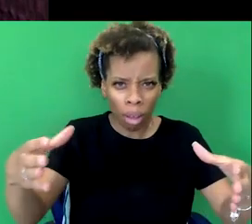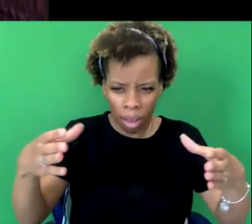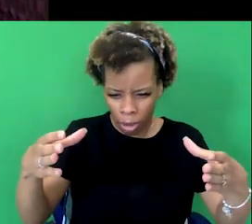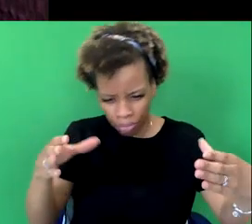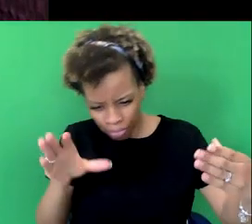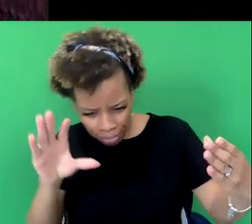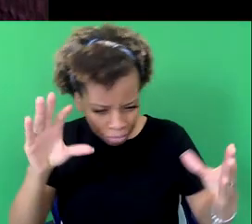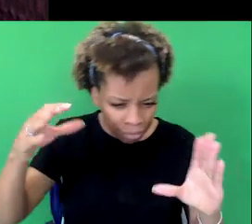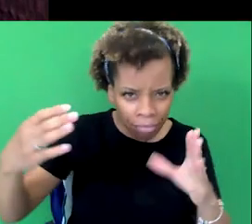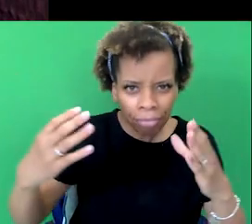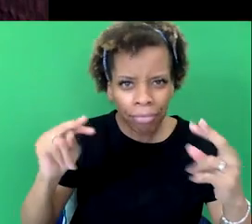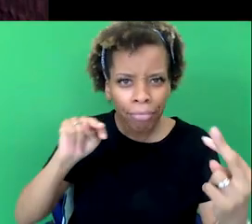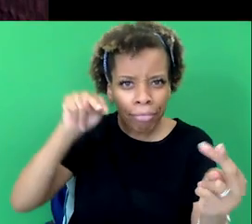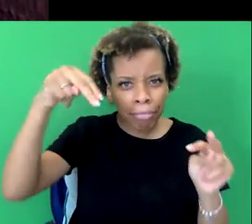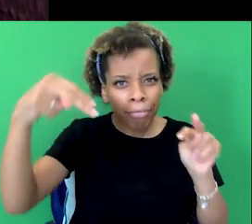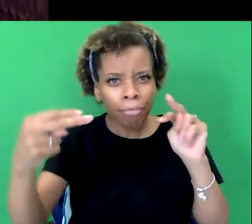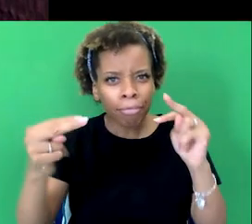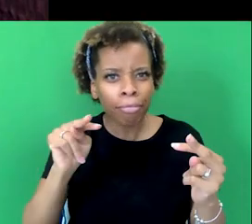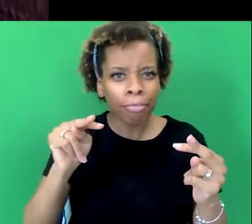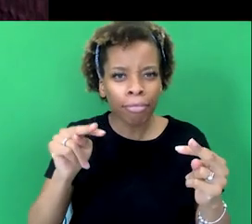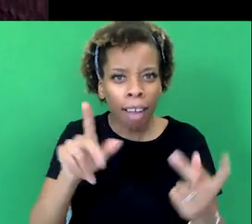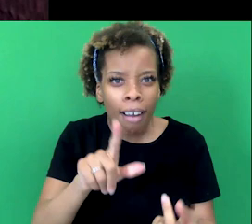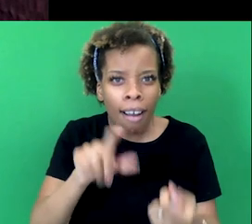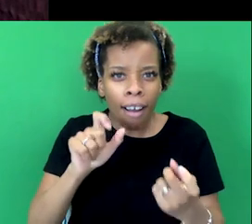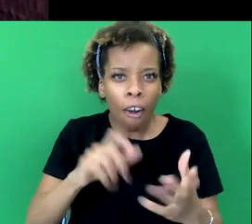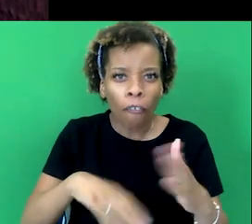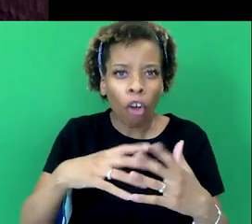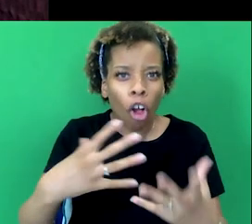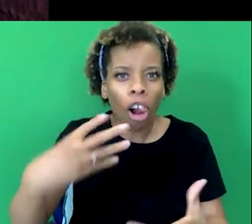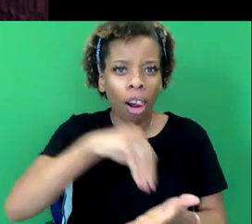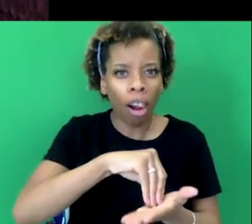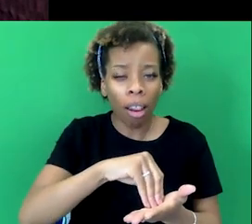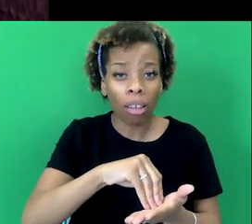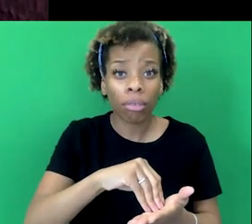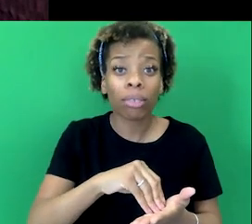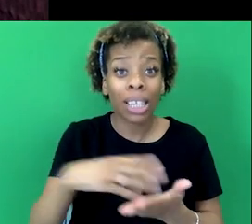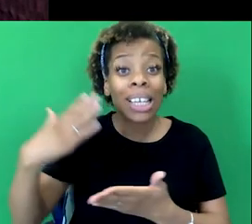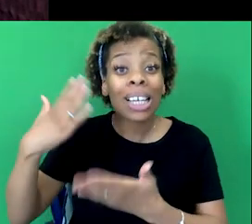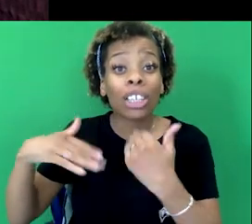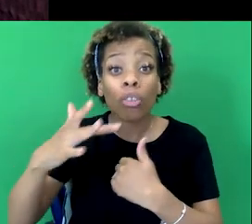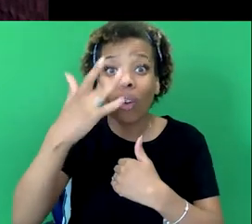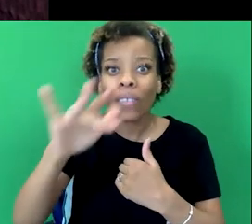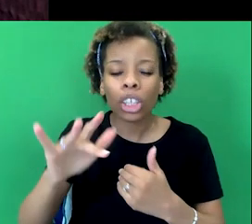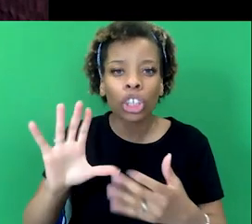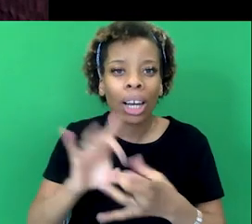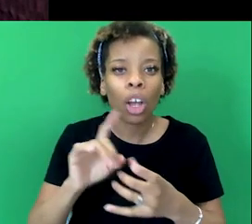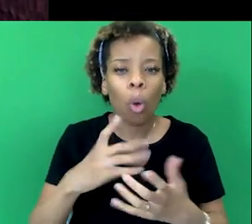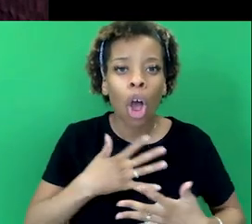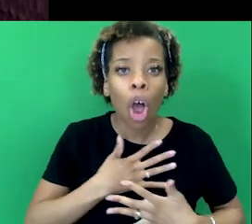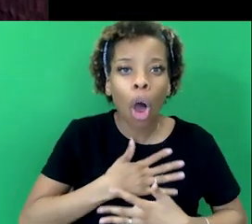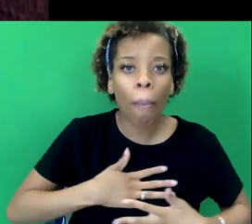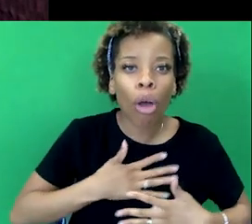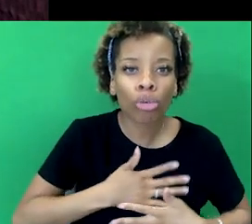Historical fiction is about the emotional journeys of our characters placed within